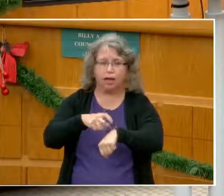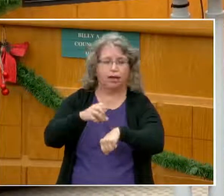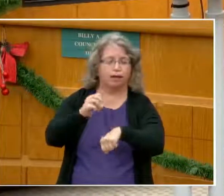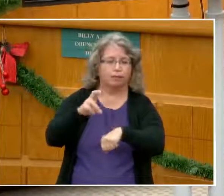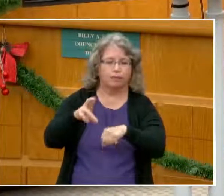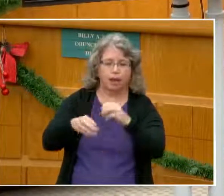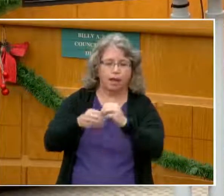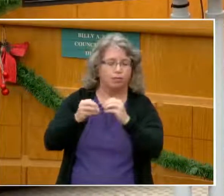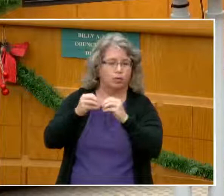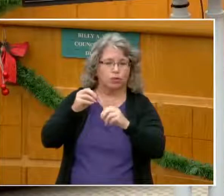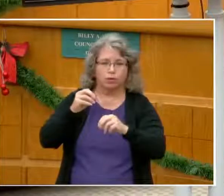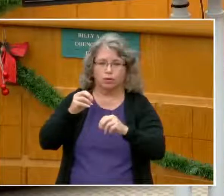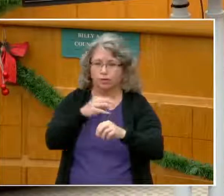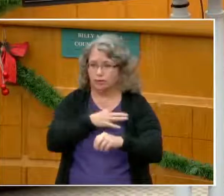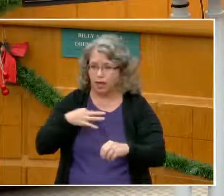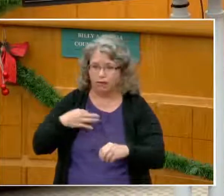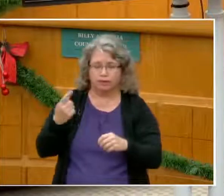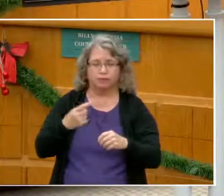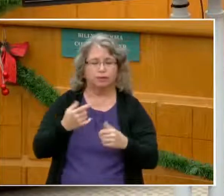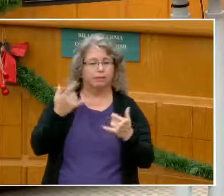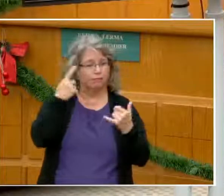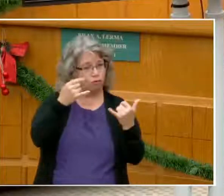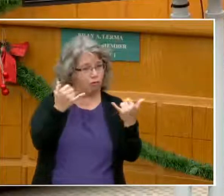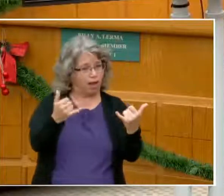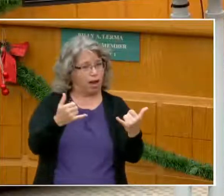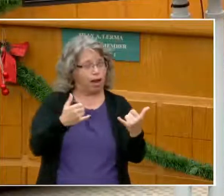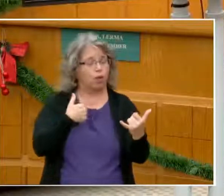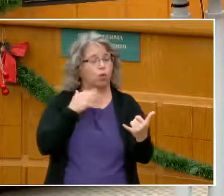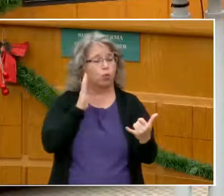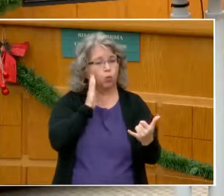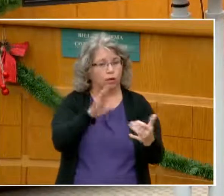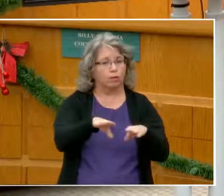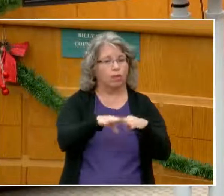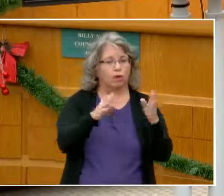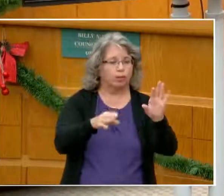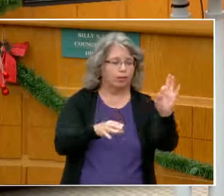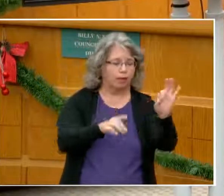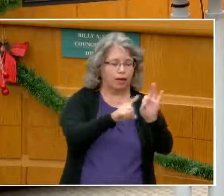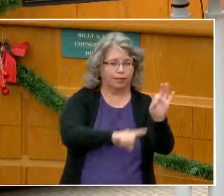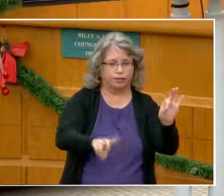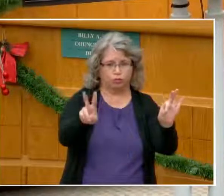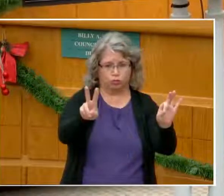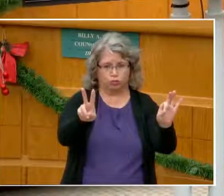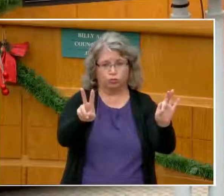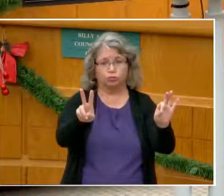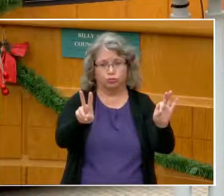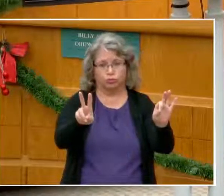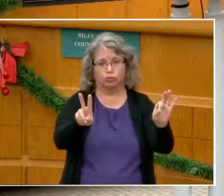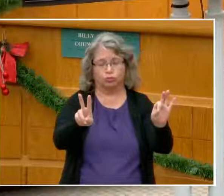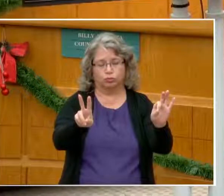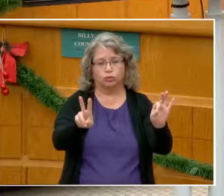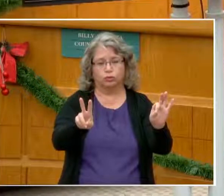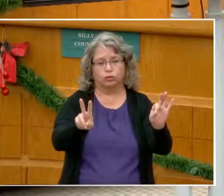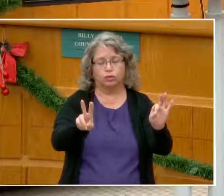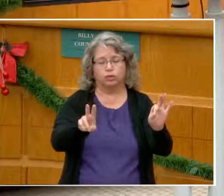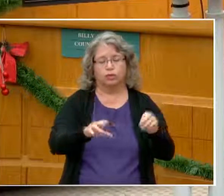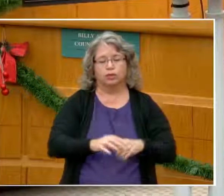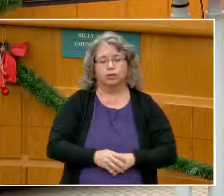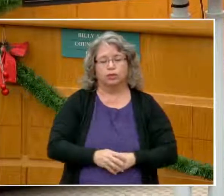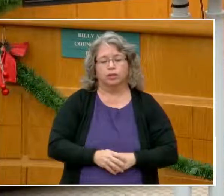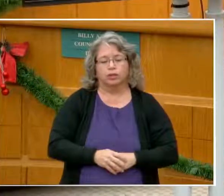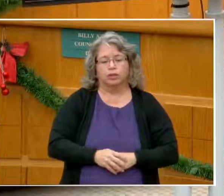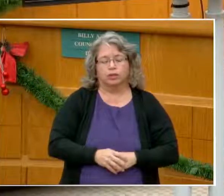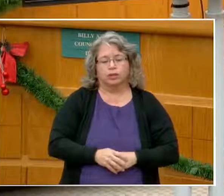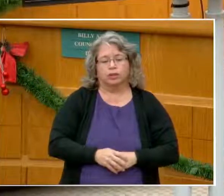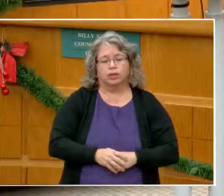9 a.m. to 2 p.m. And again, we think that if we